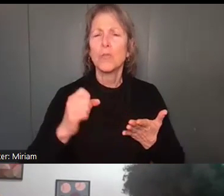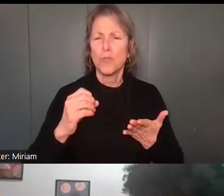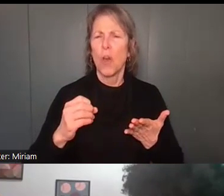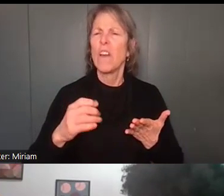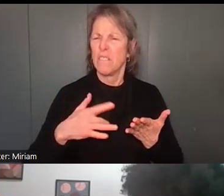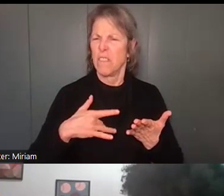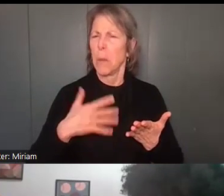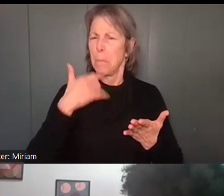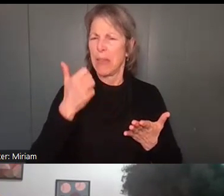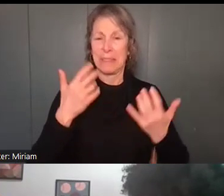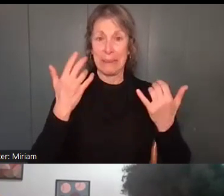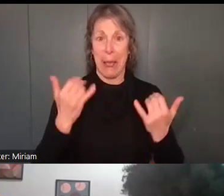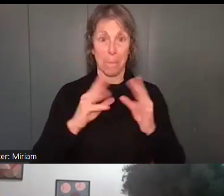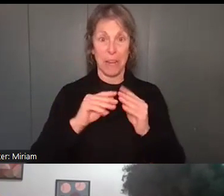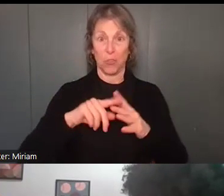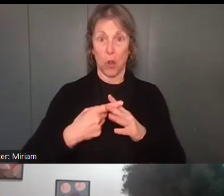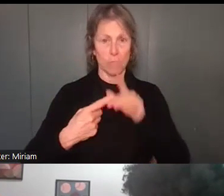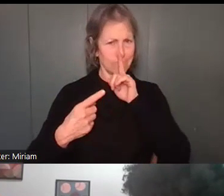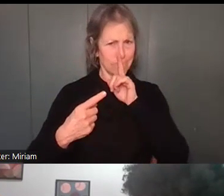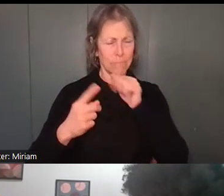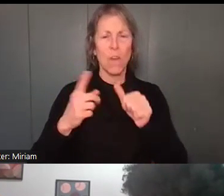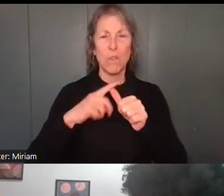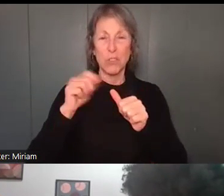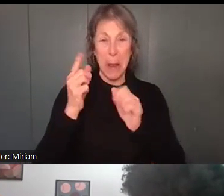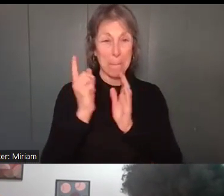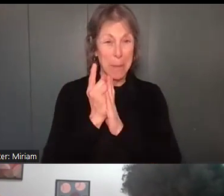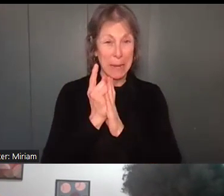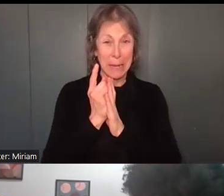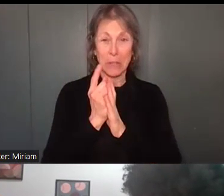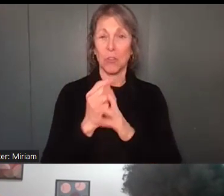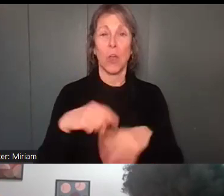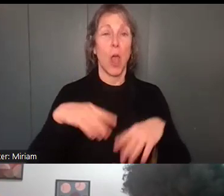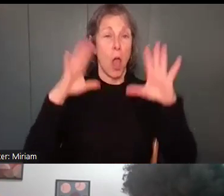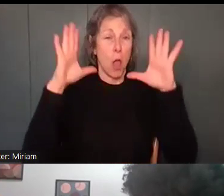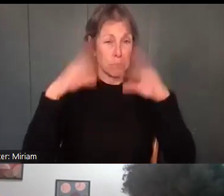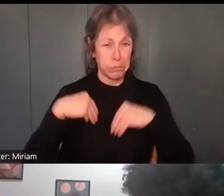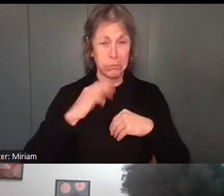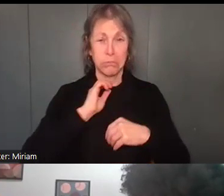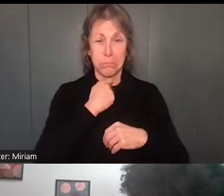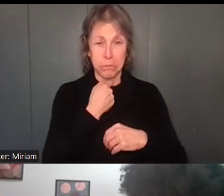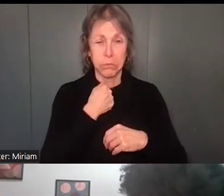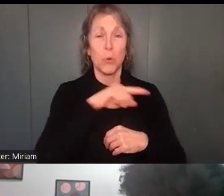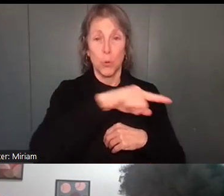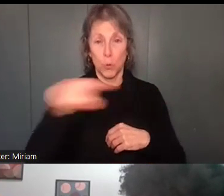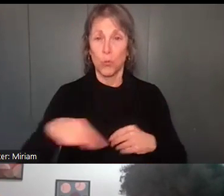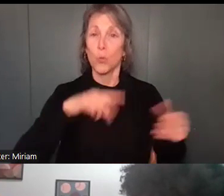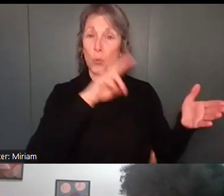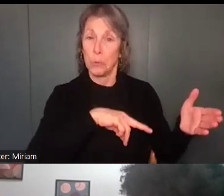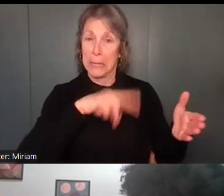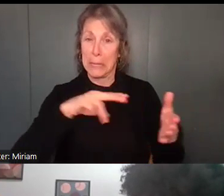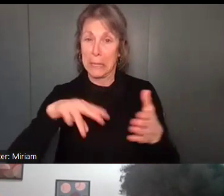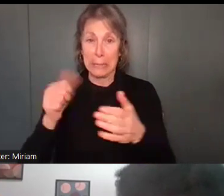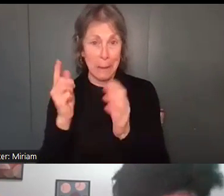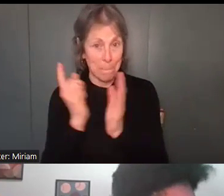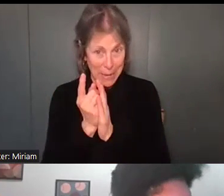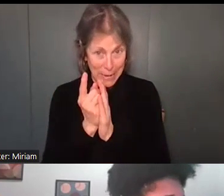of the meeting just be we can turn our cameras off if we want, turn on mute, so we can review the document and get some, collect